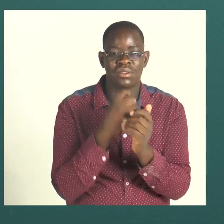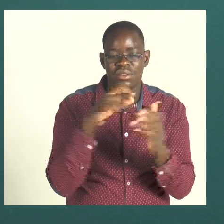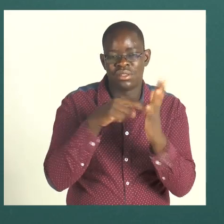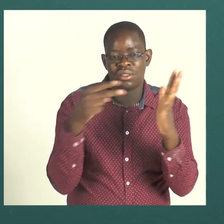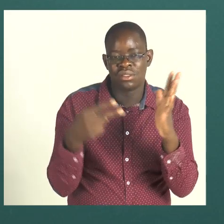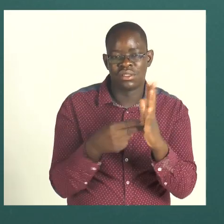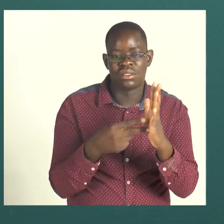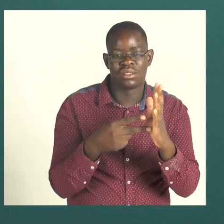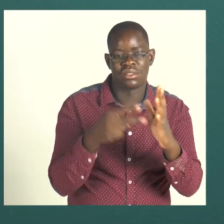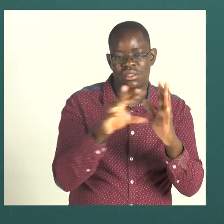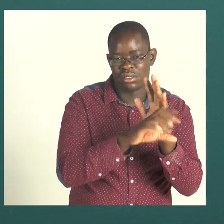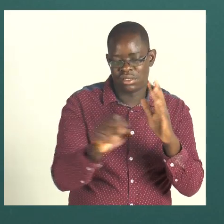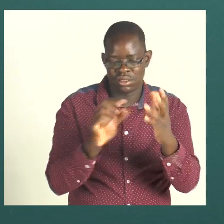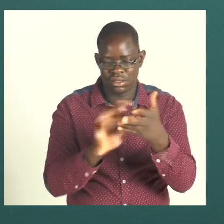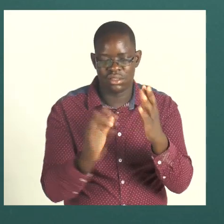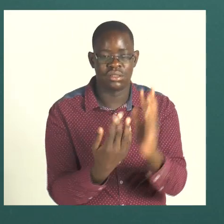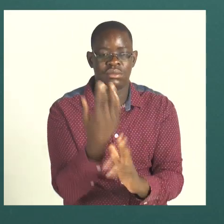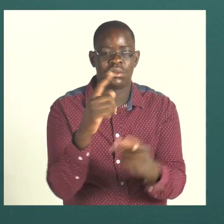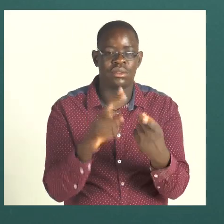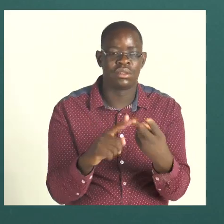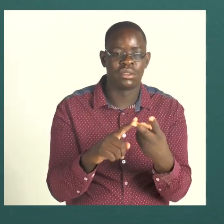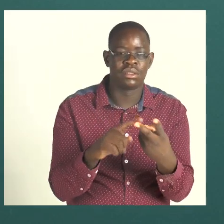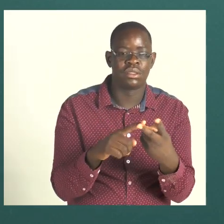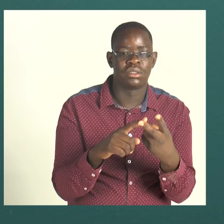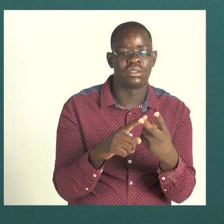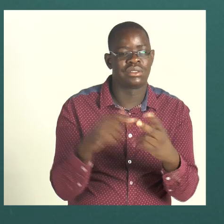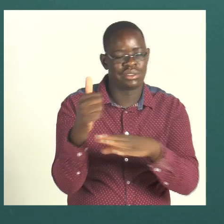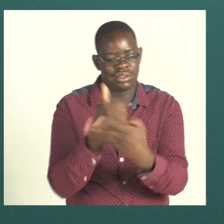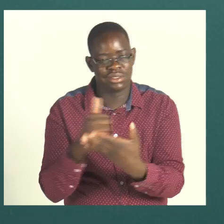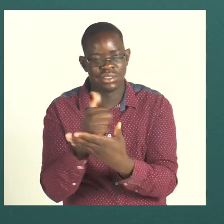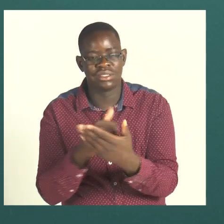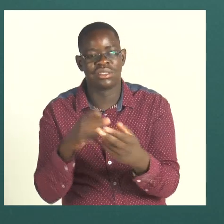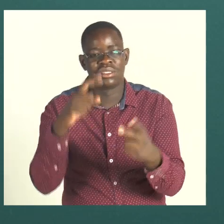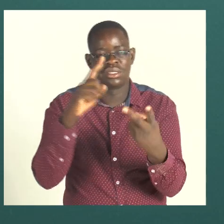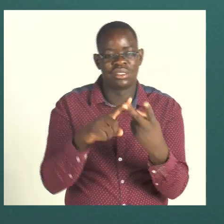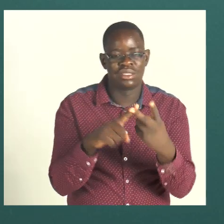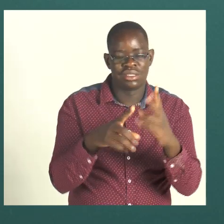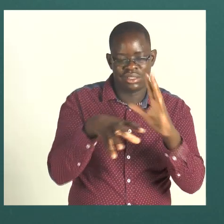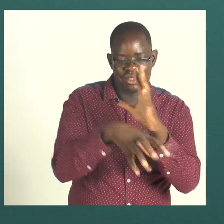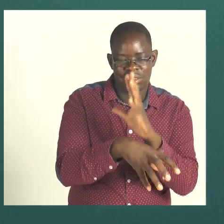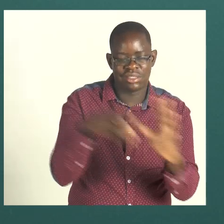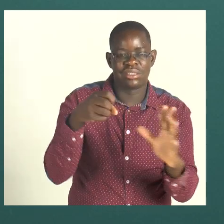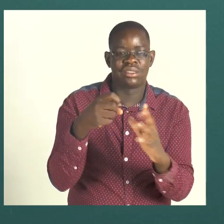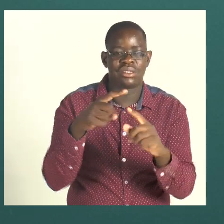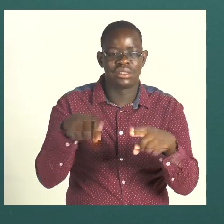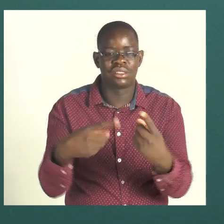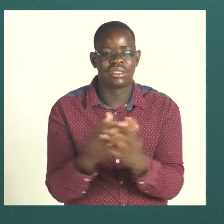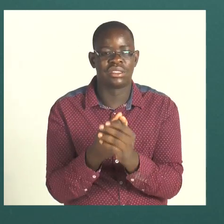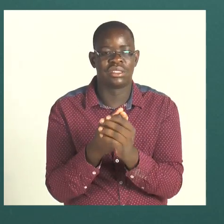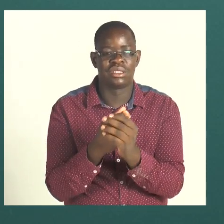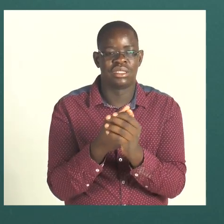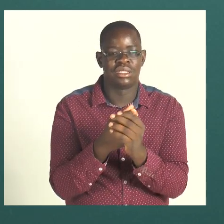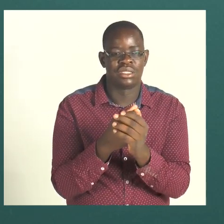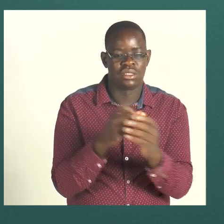is, we start with slashing and burning, clearing the vegetation, followed by stumping, and then apply